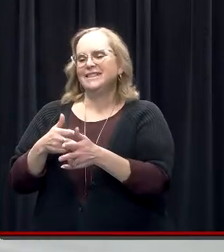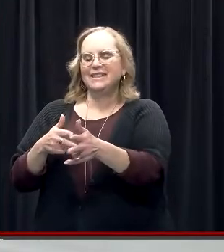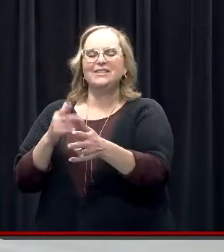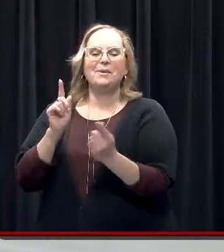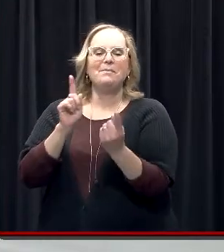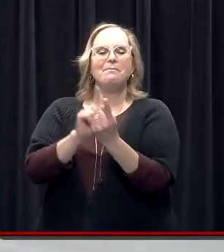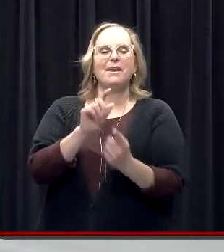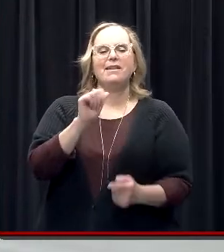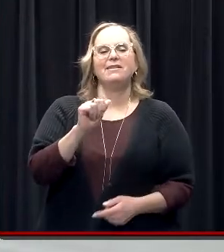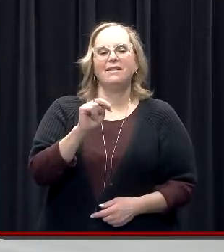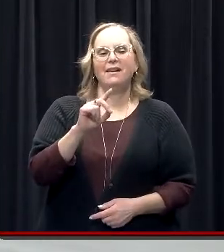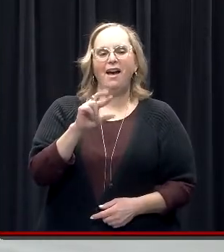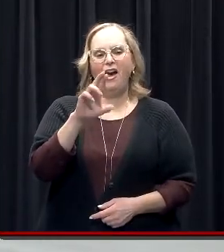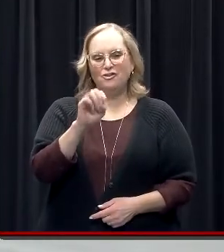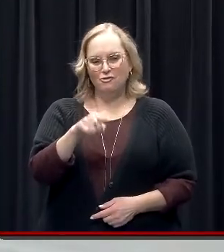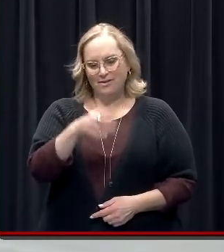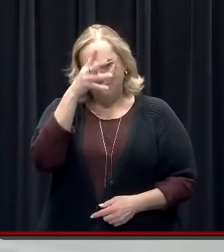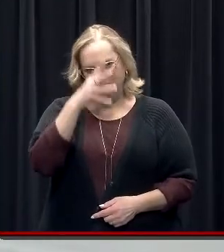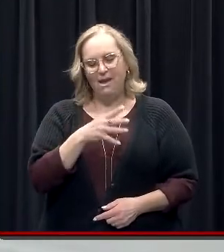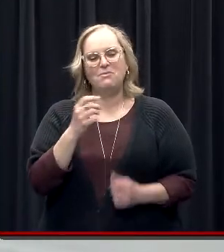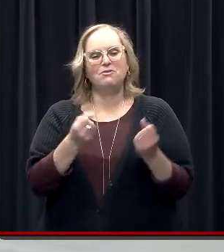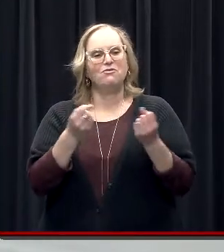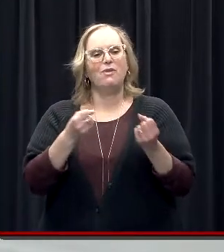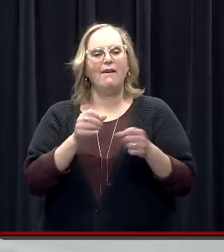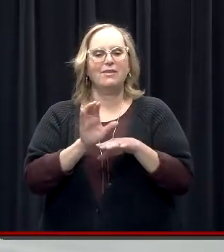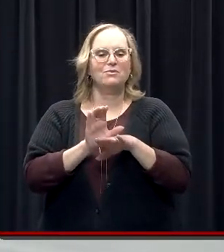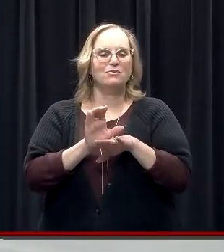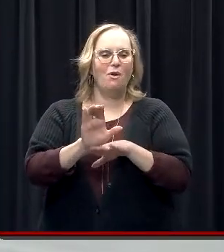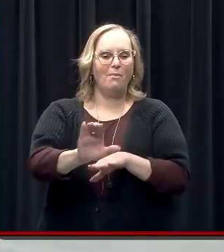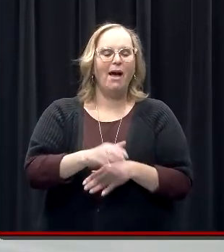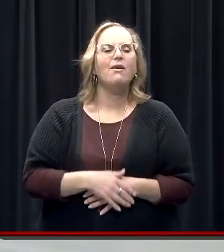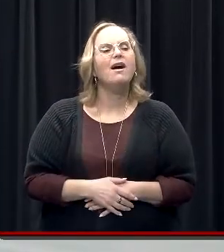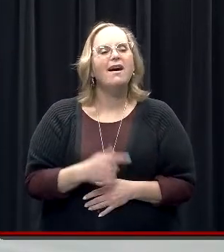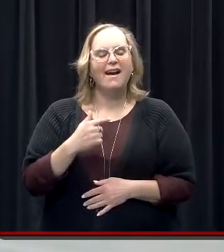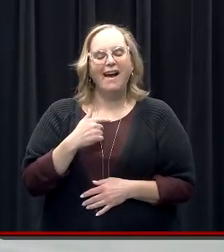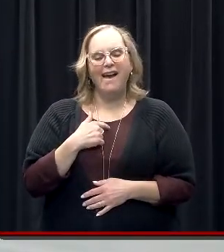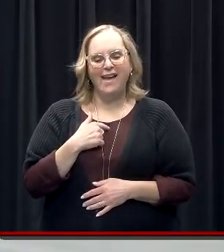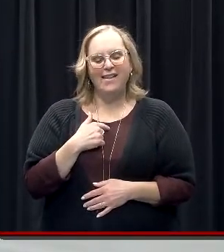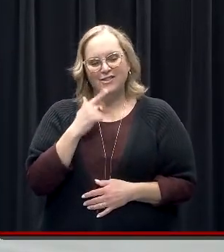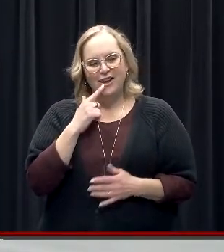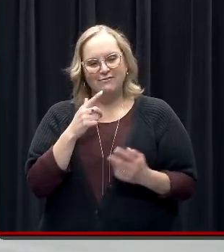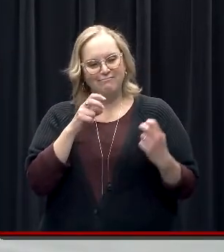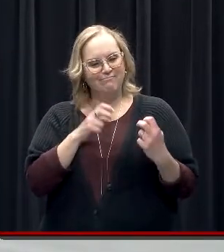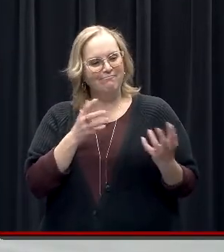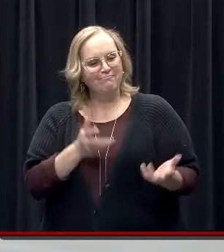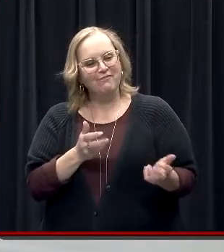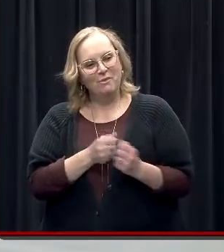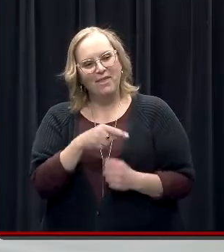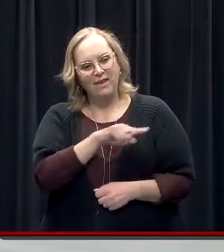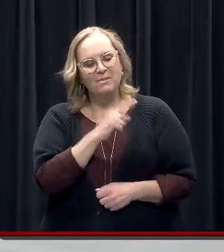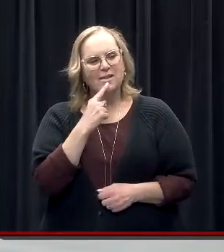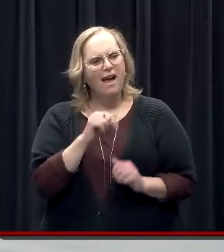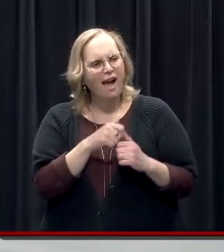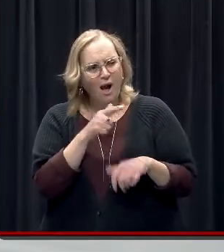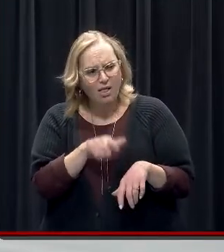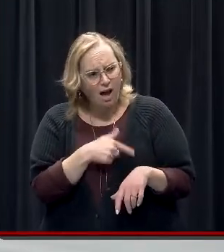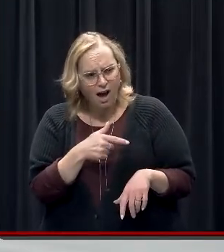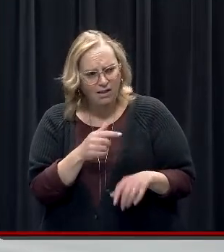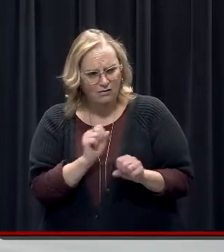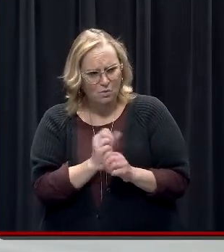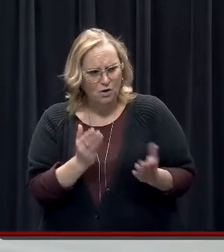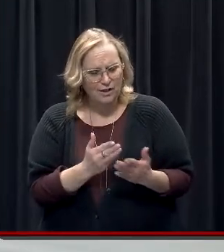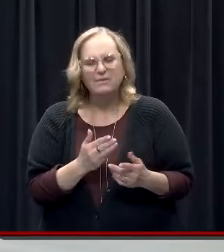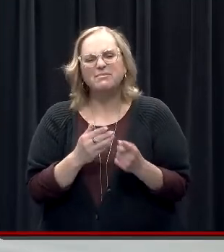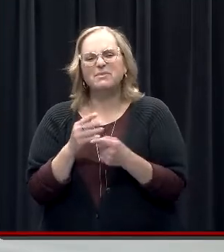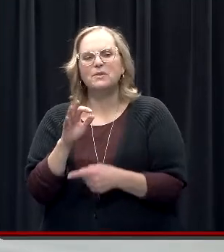plows, and had a really nice conversation with him, and I asked him, I said, how long have you been here? He was at Forest View, and I said, how long have